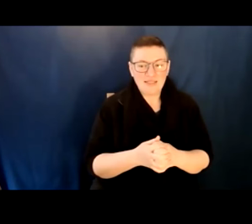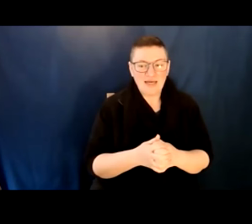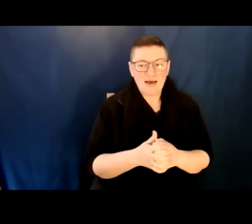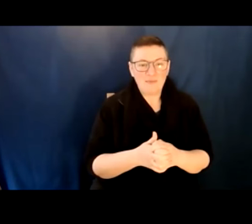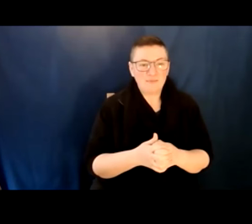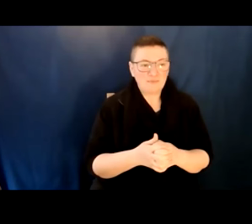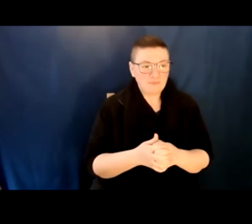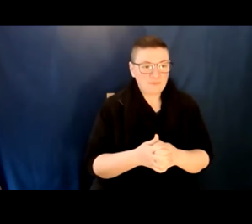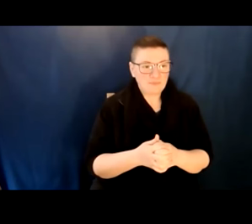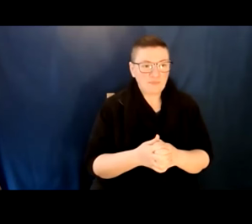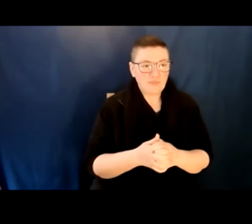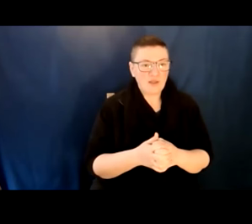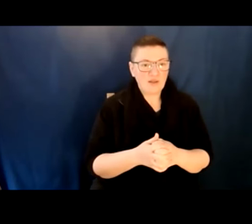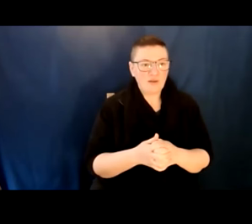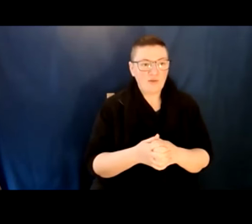And